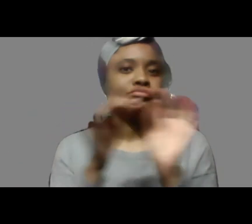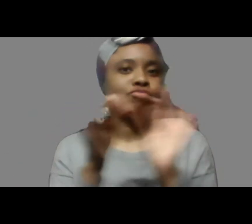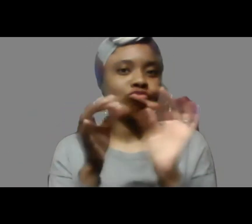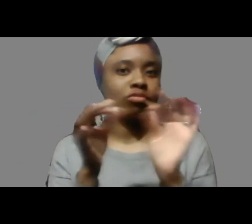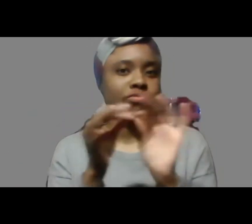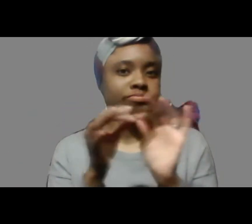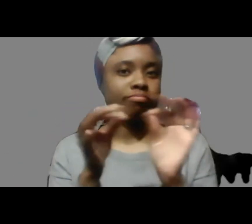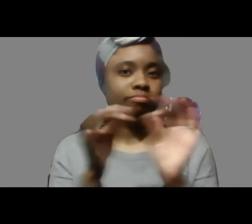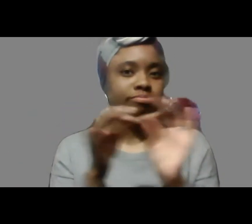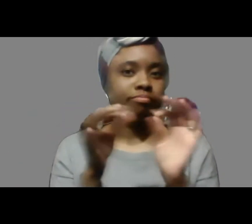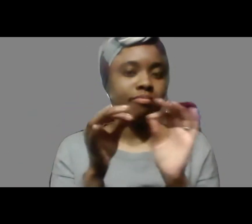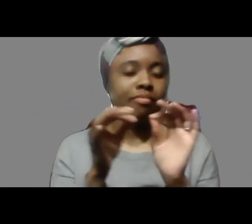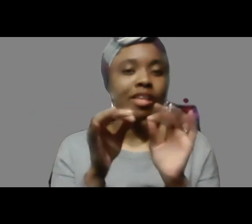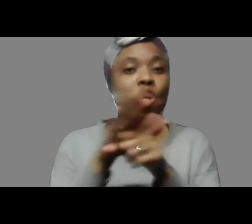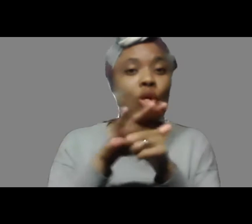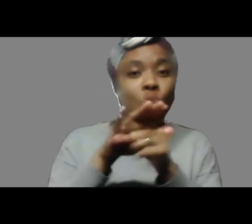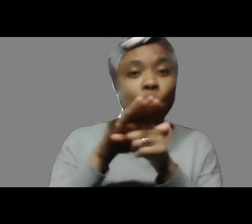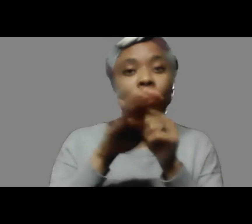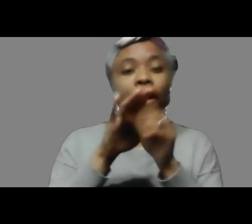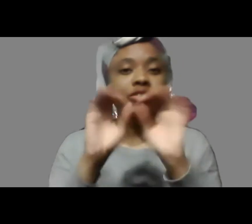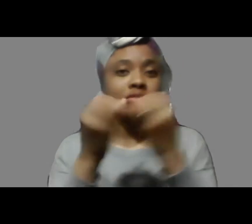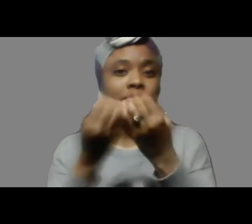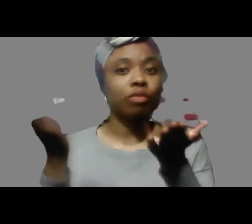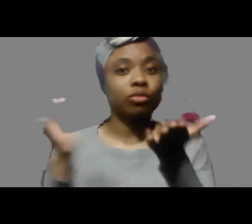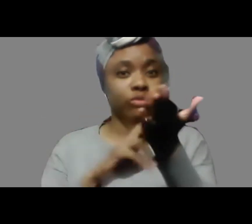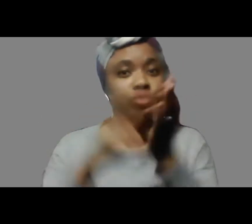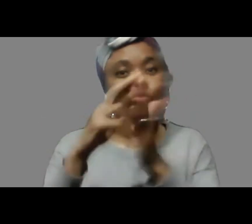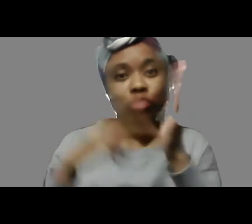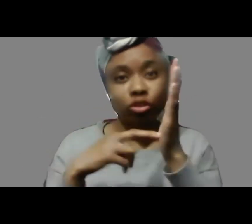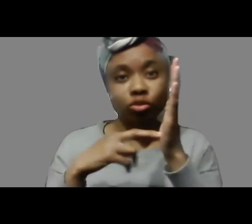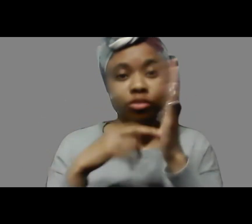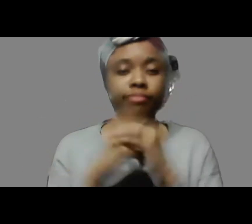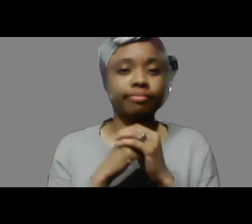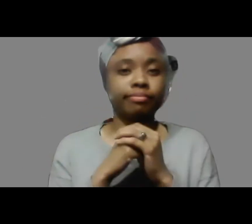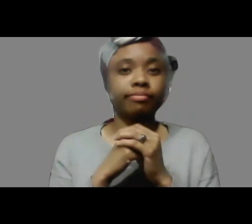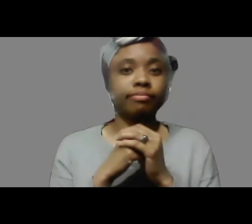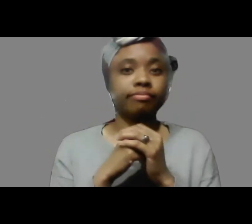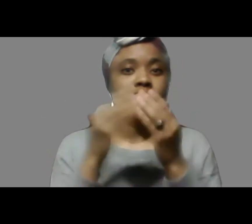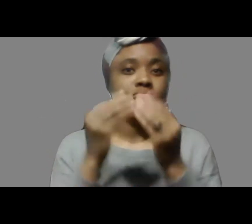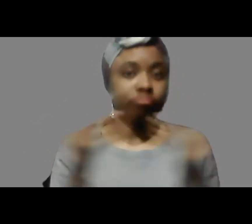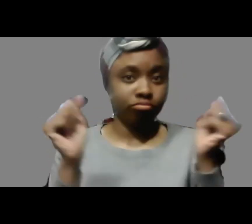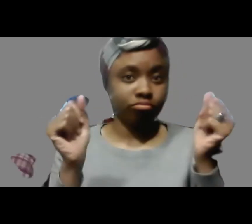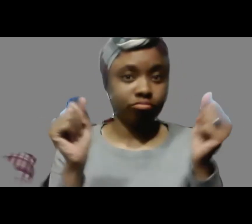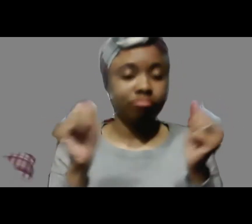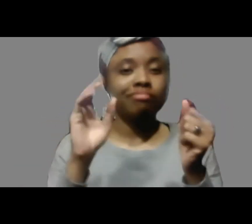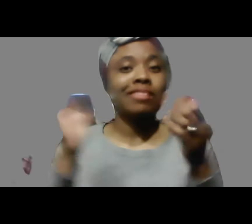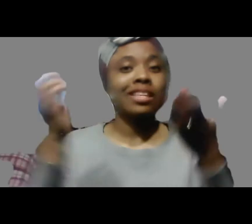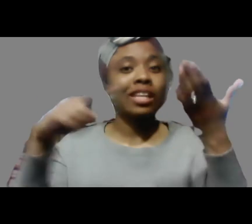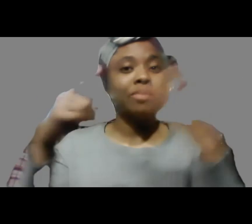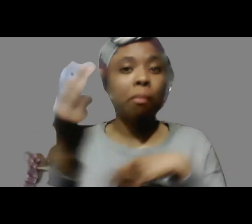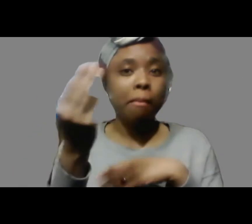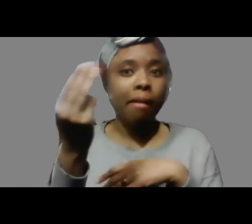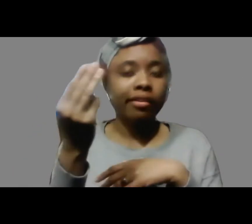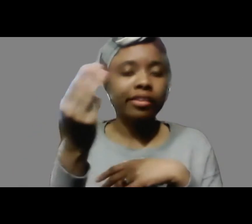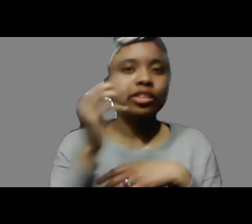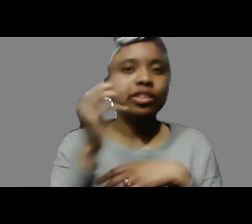where you can organizationally sign on to that resolution. And then next Monday, there'll be a launch event